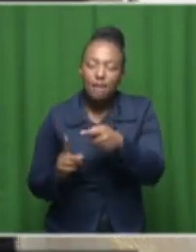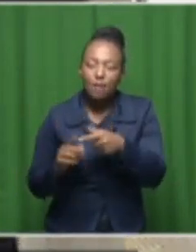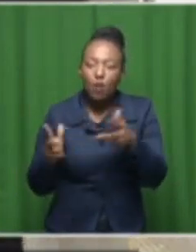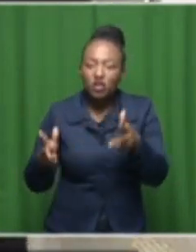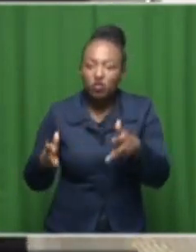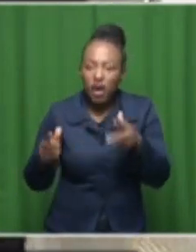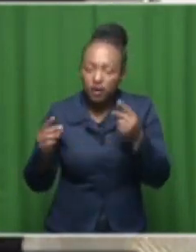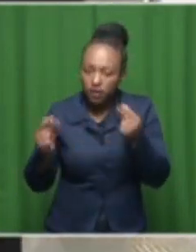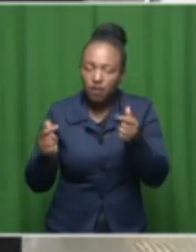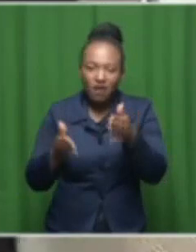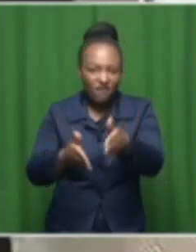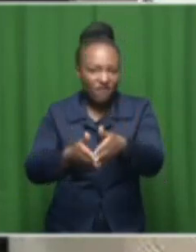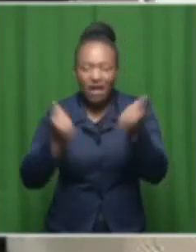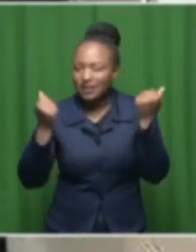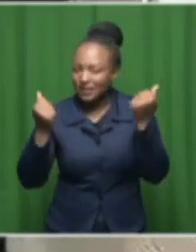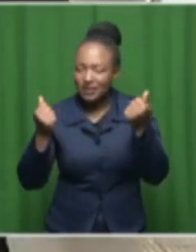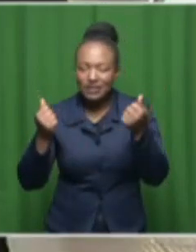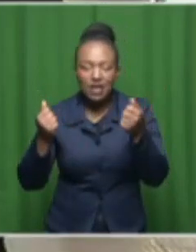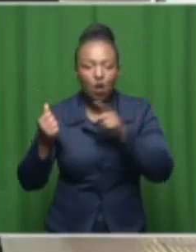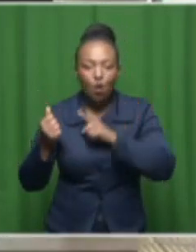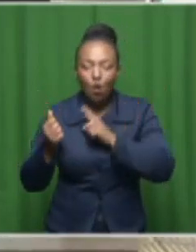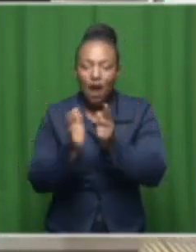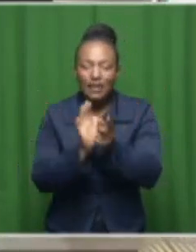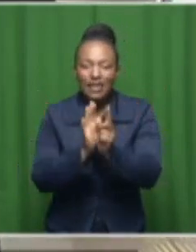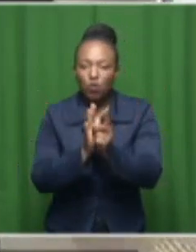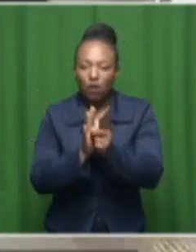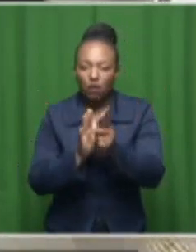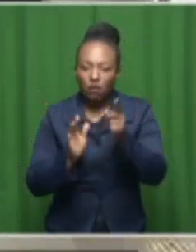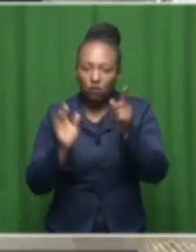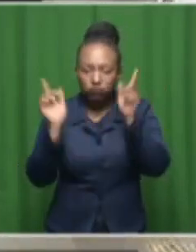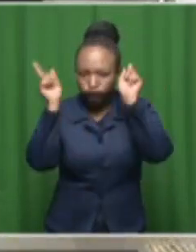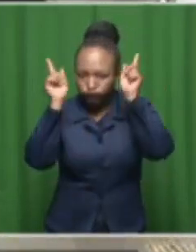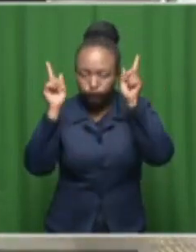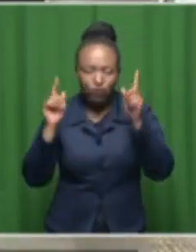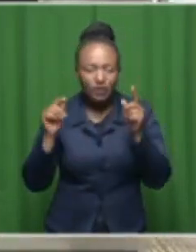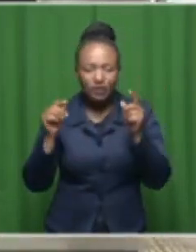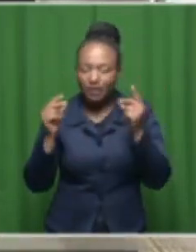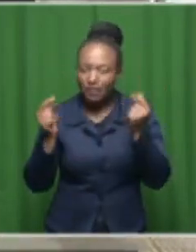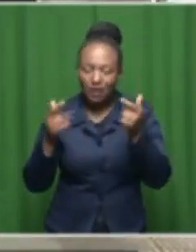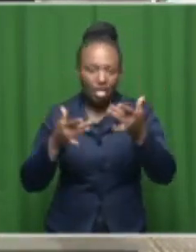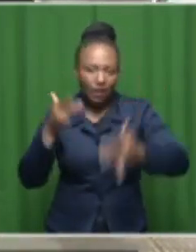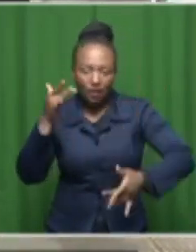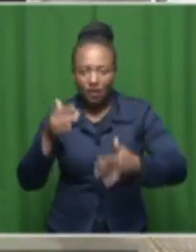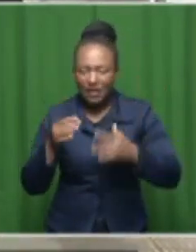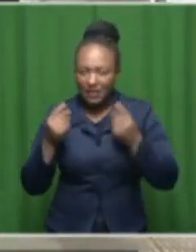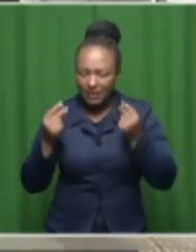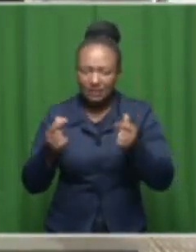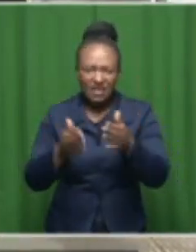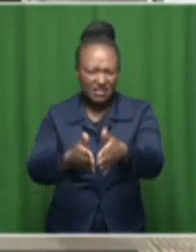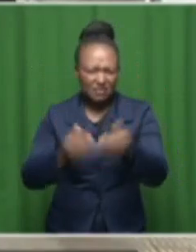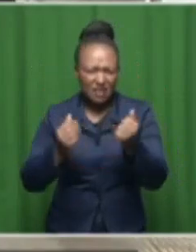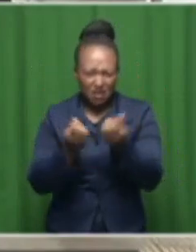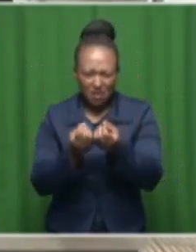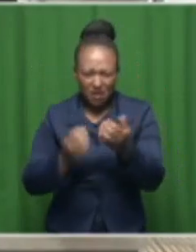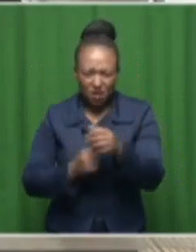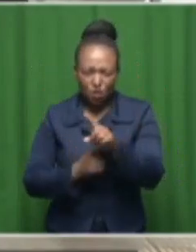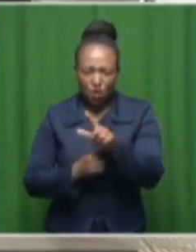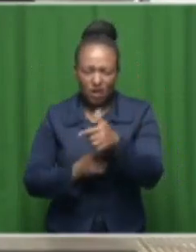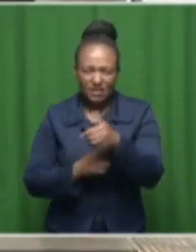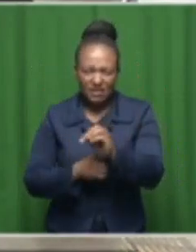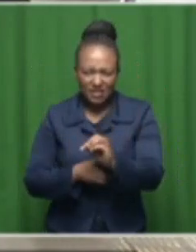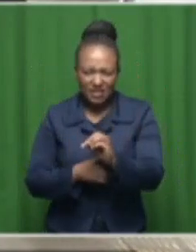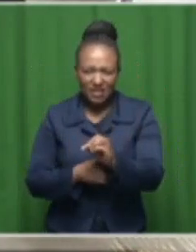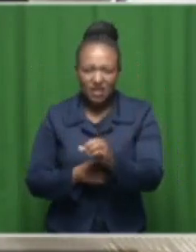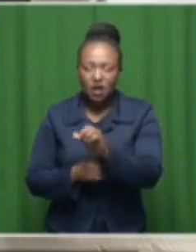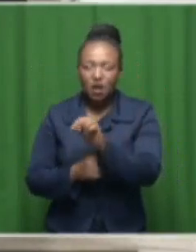during the previous crossing, the signal literally broke up. What's the speed? 160 kilometers per hour? Maximum speed